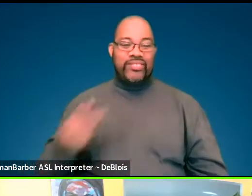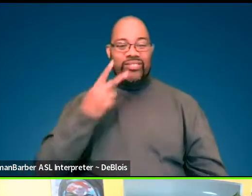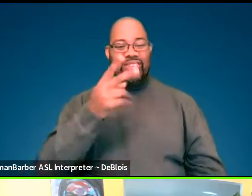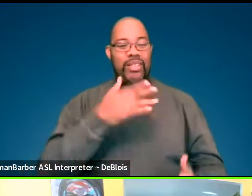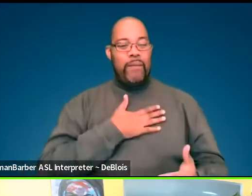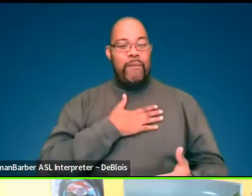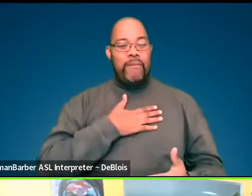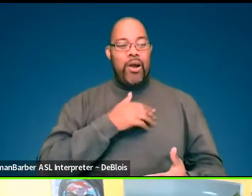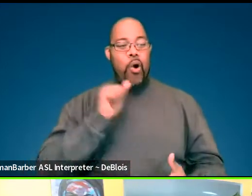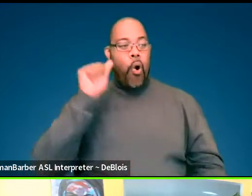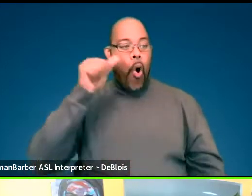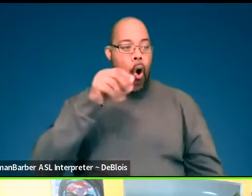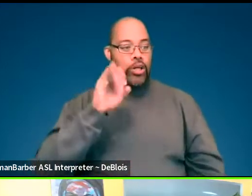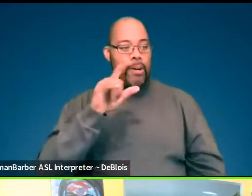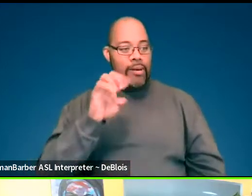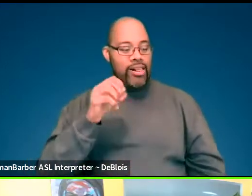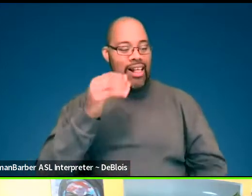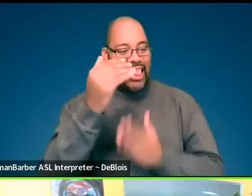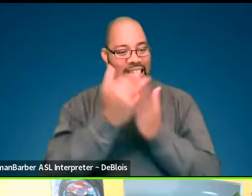my Audible list